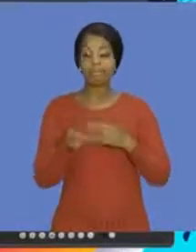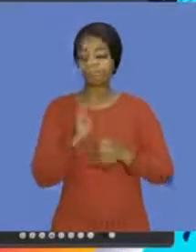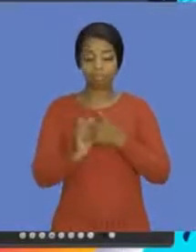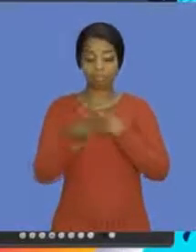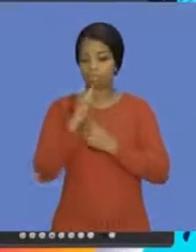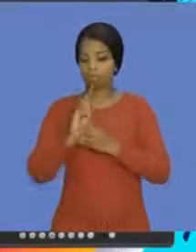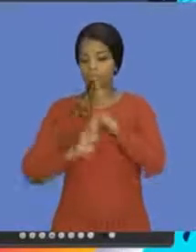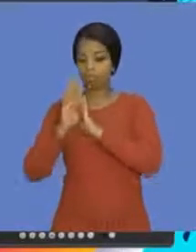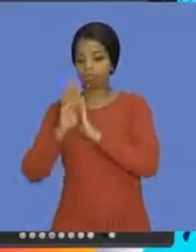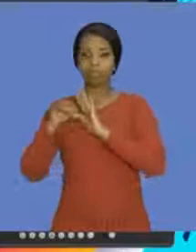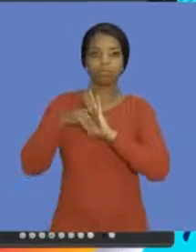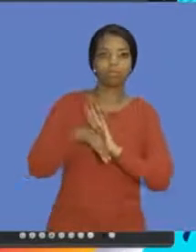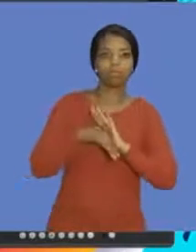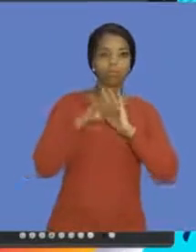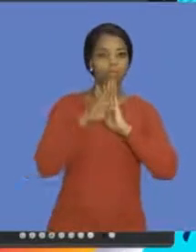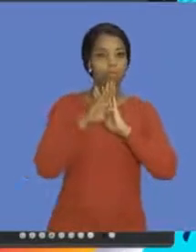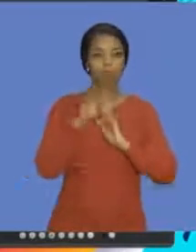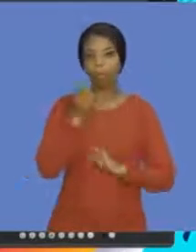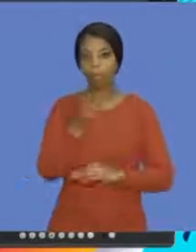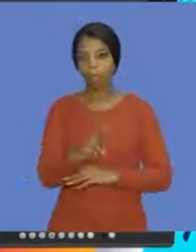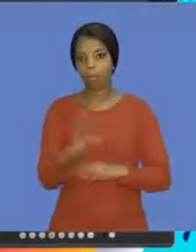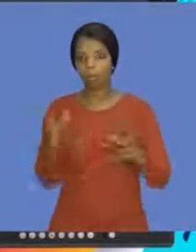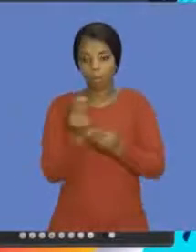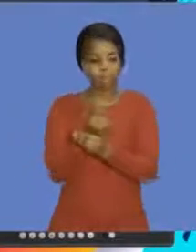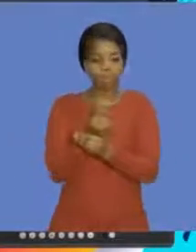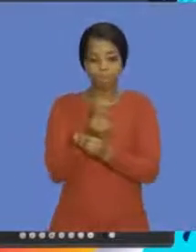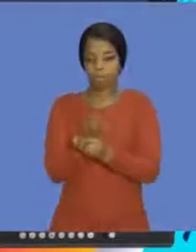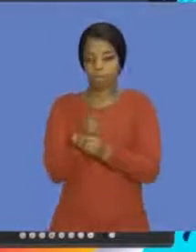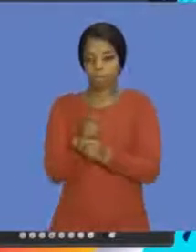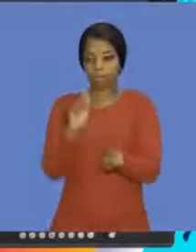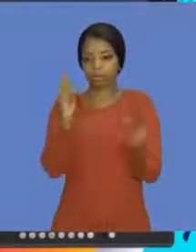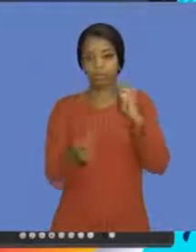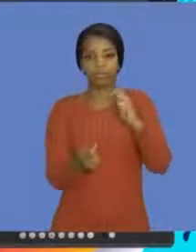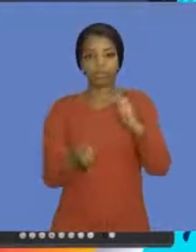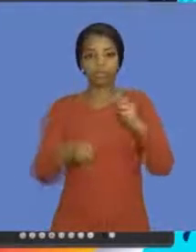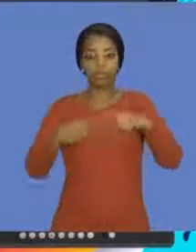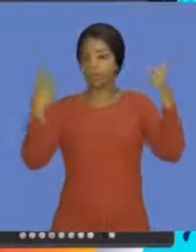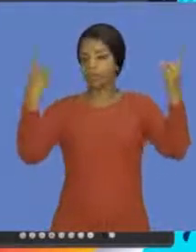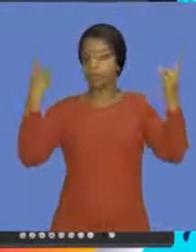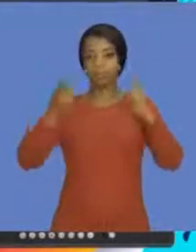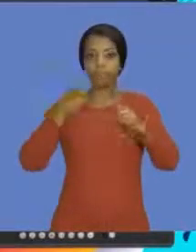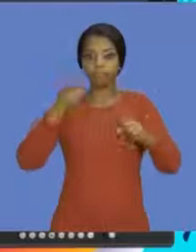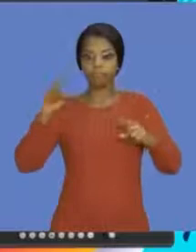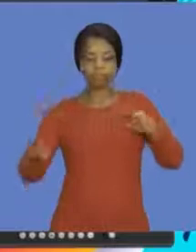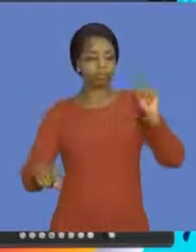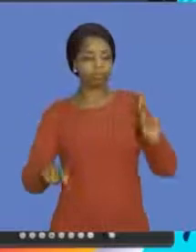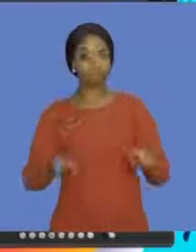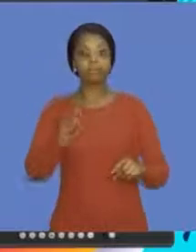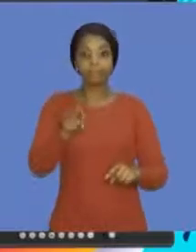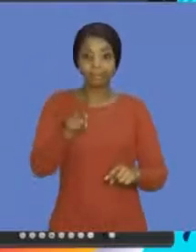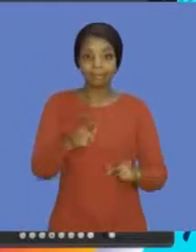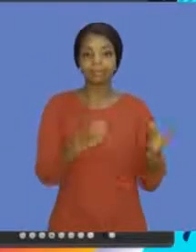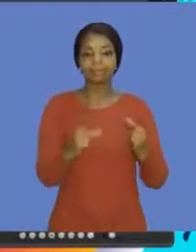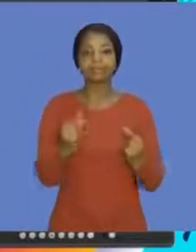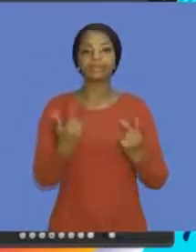a fluctuation or an exchange rate that is different from that one and that one. So that's what we're really going to be